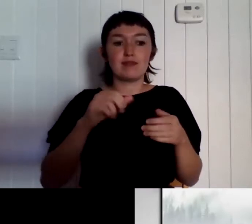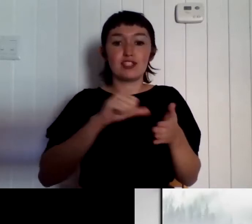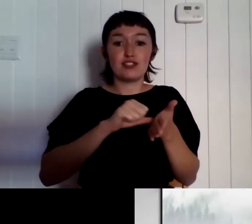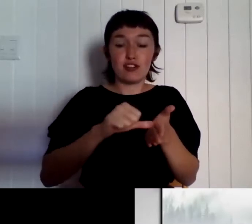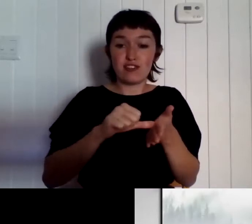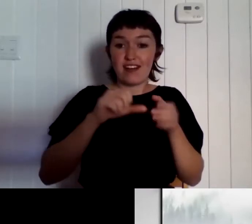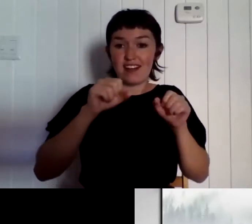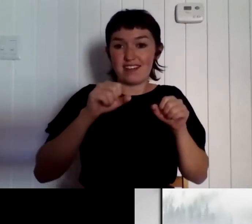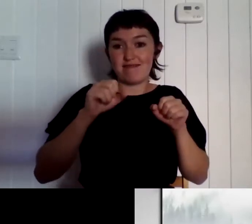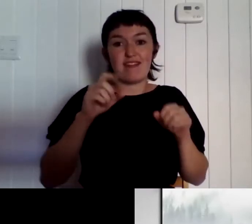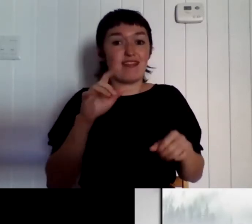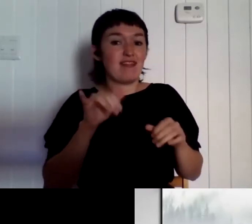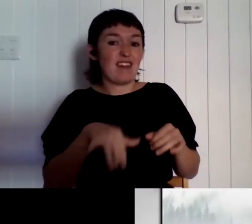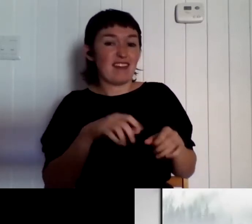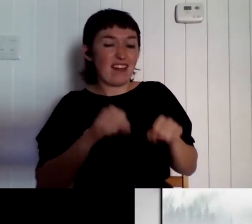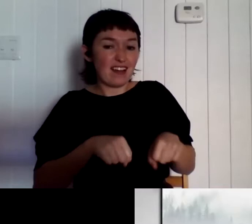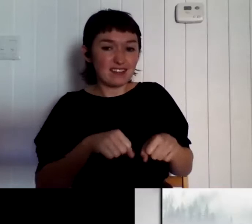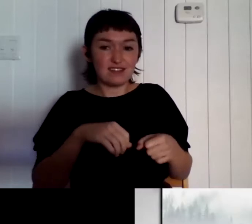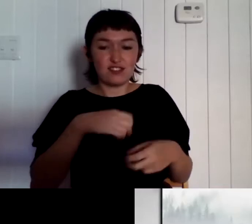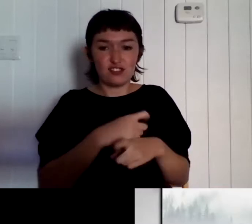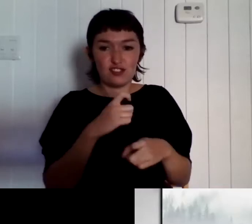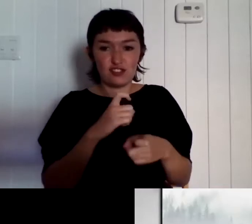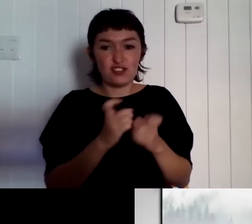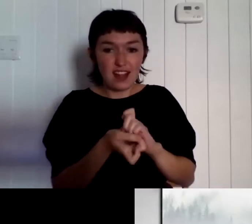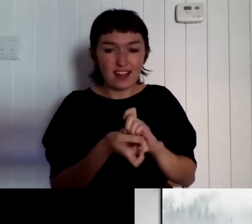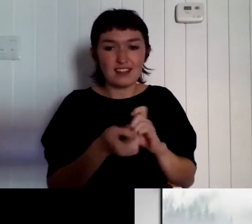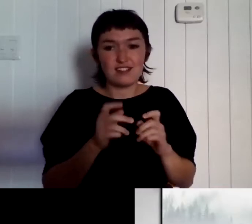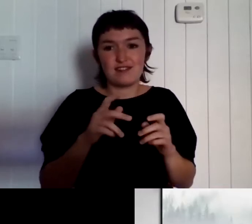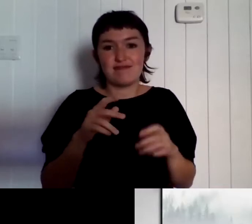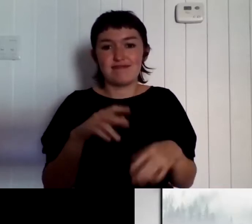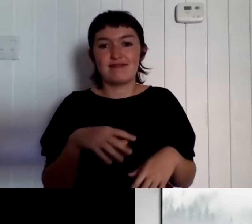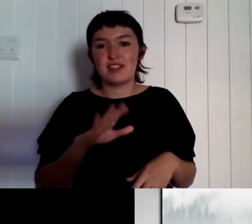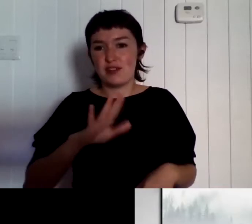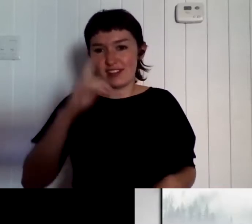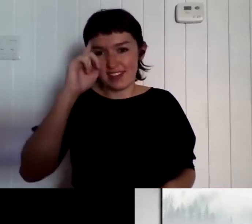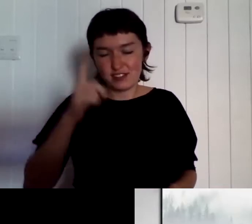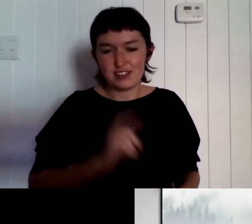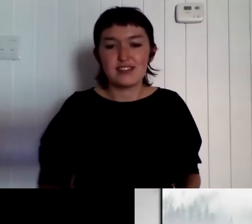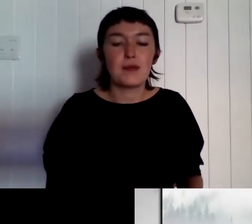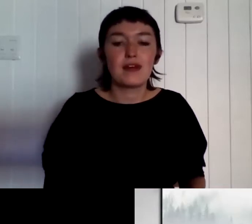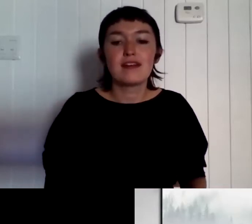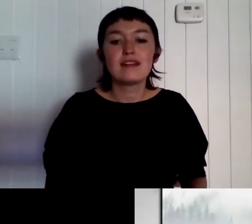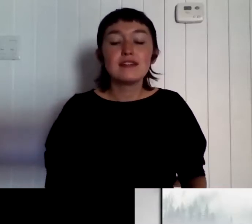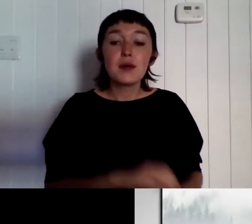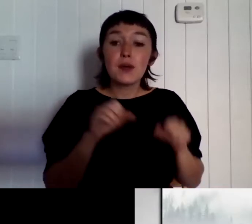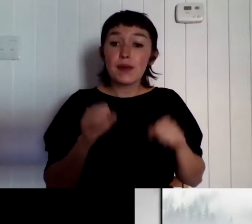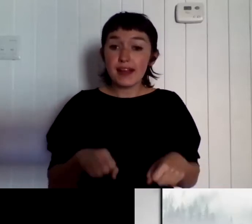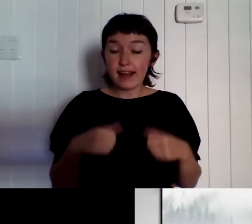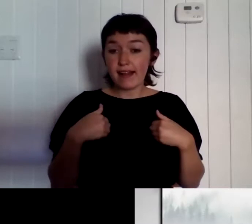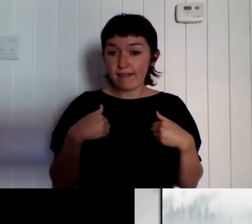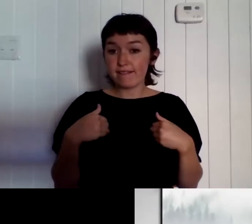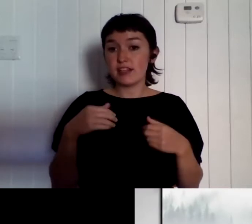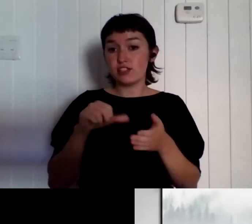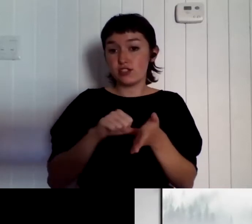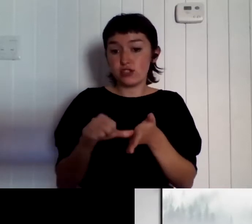someone's abilities in that way. But you might have brain surgery to address kind of the opposite of that. So rather than in